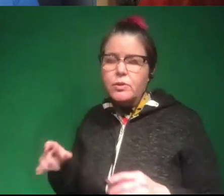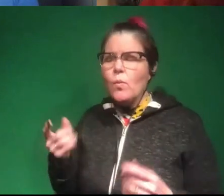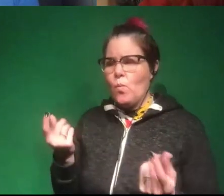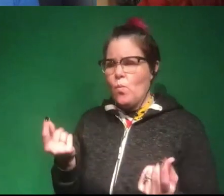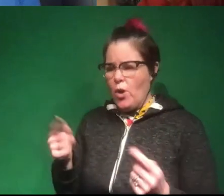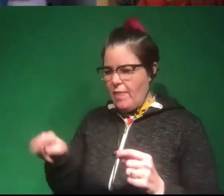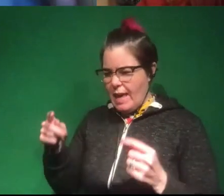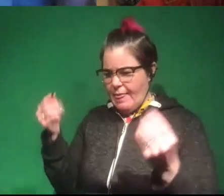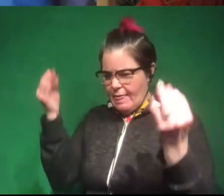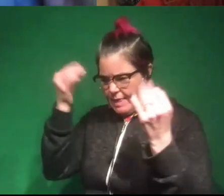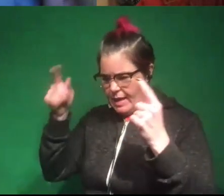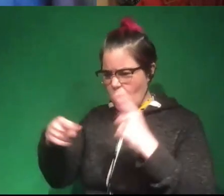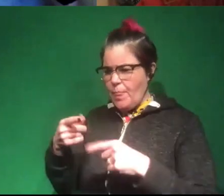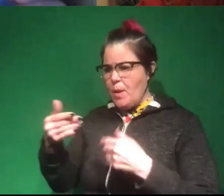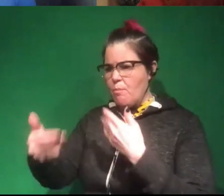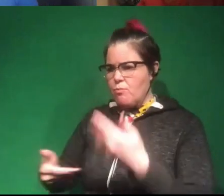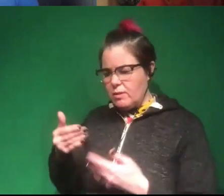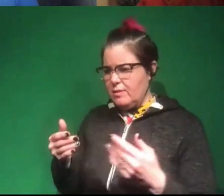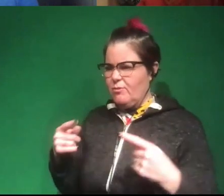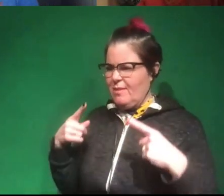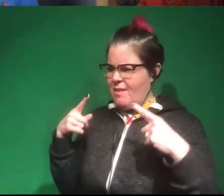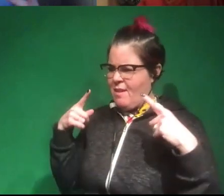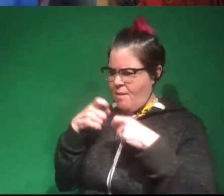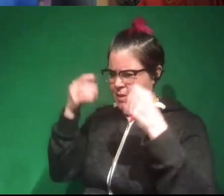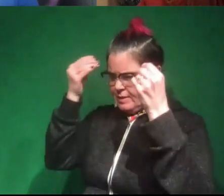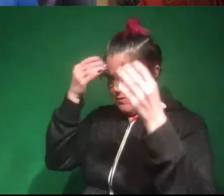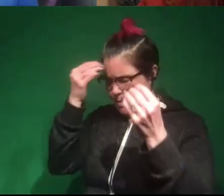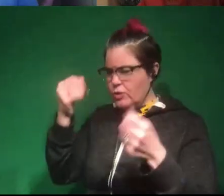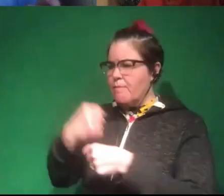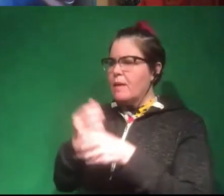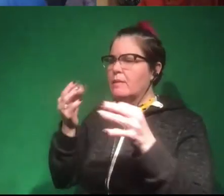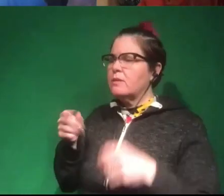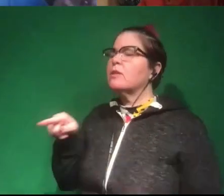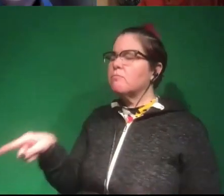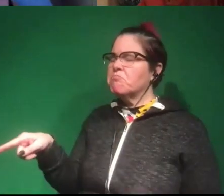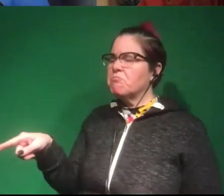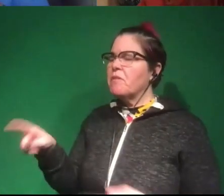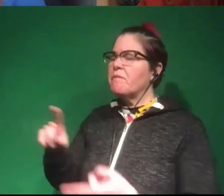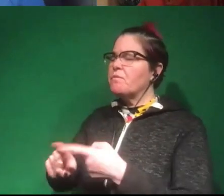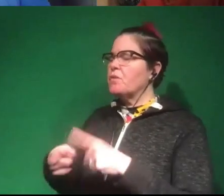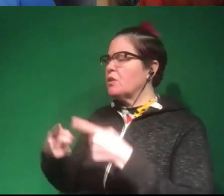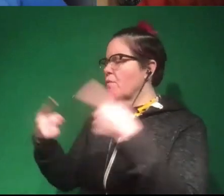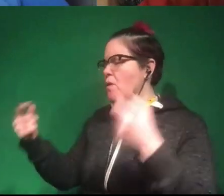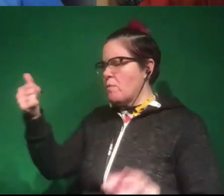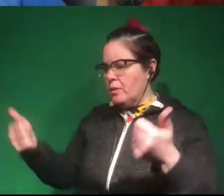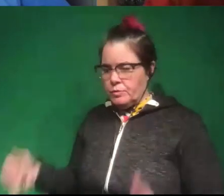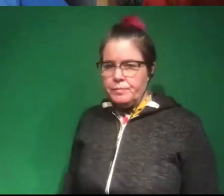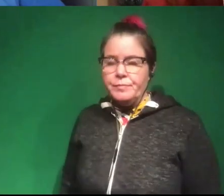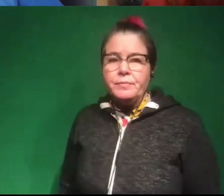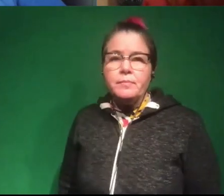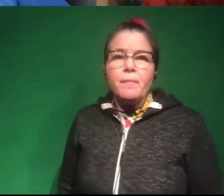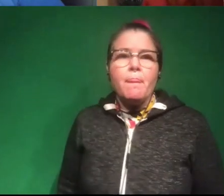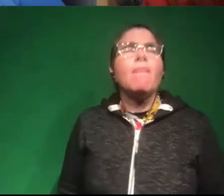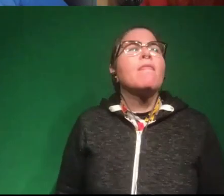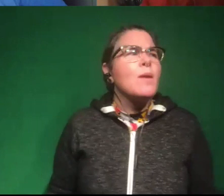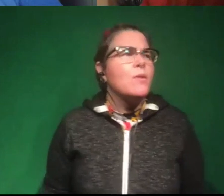to process all this complex information to make a decision of friend or foe? So